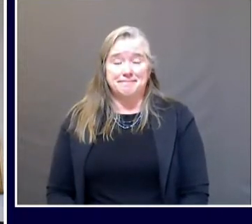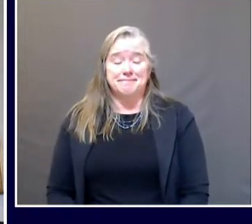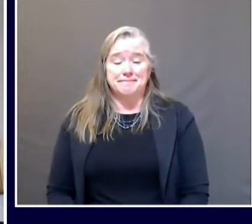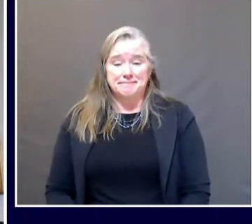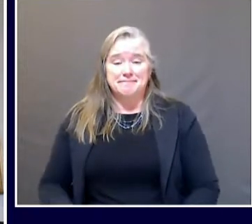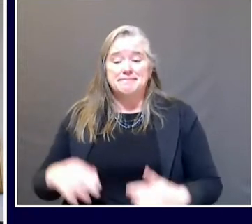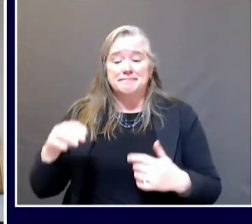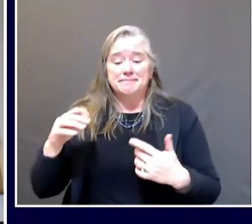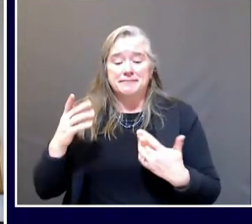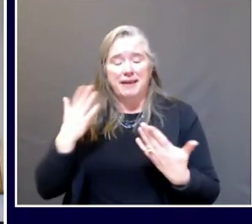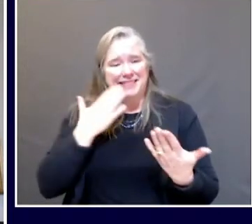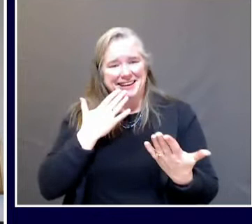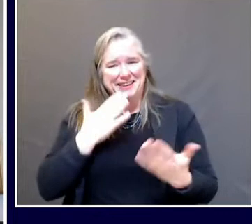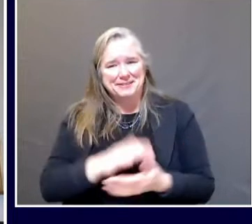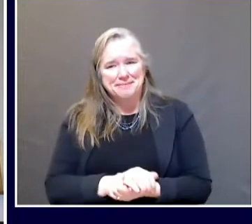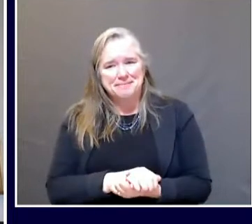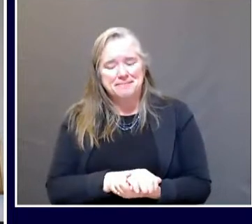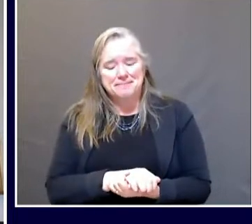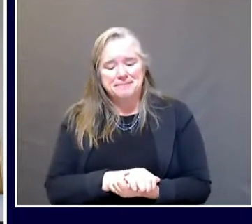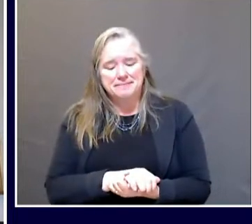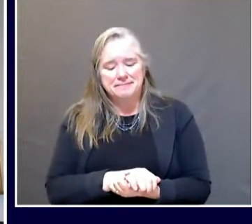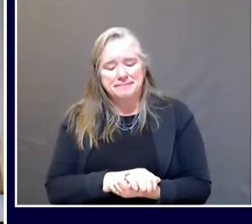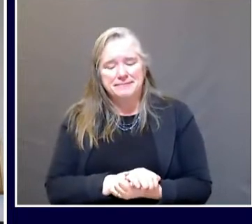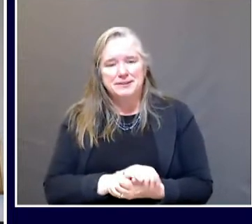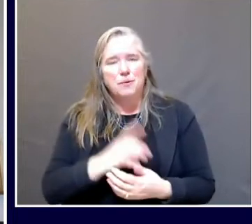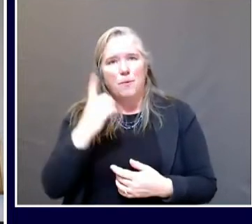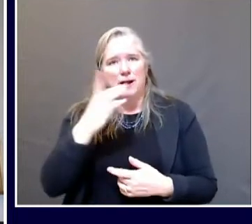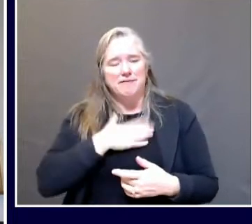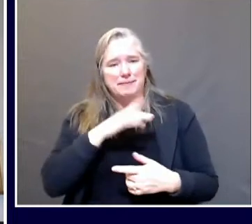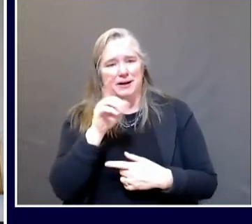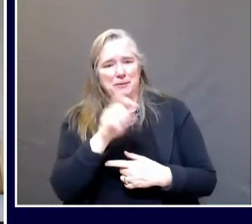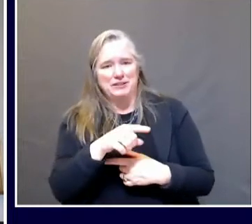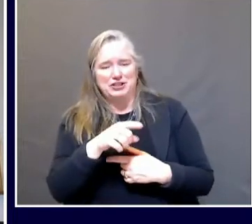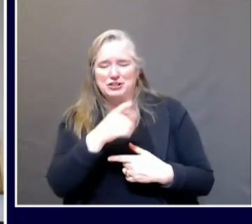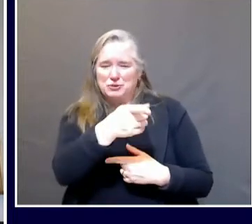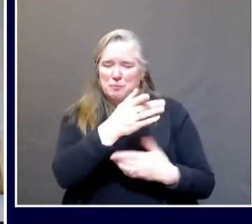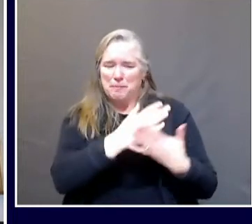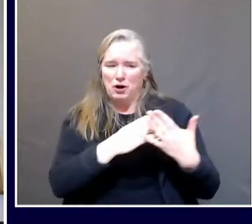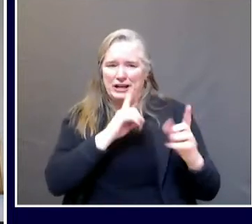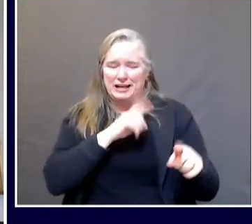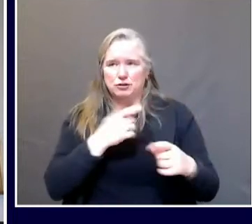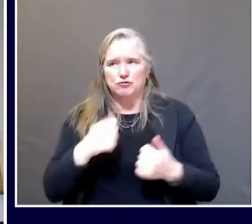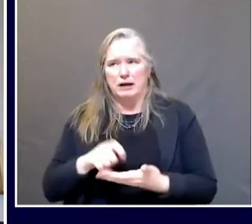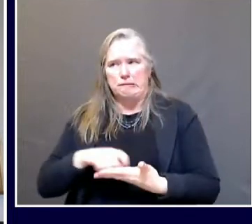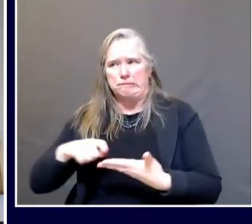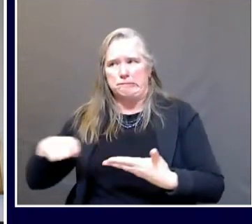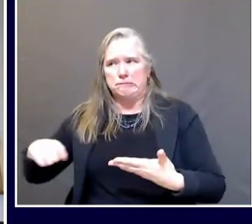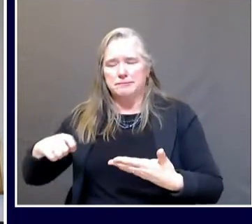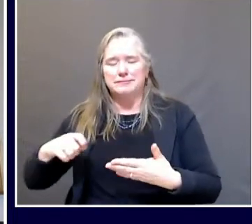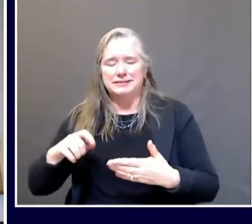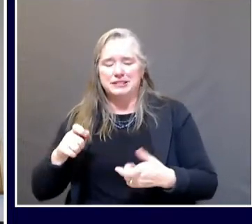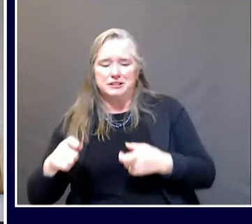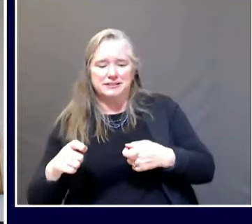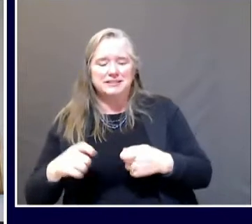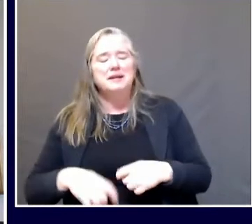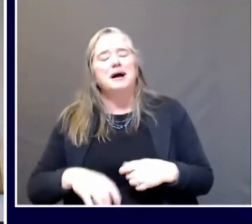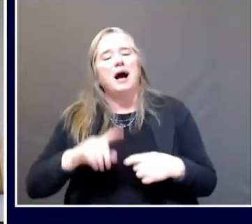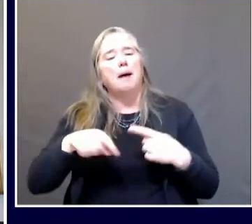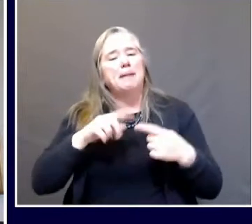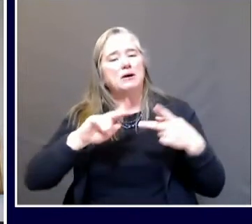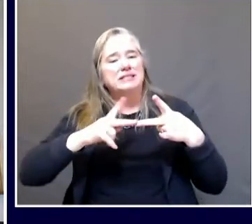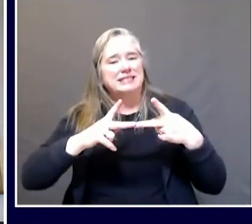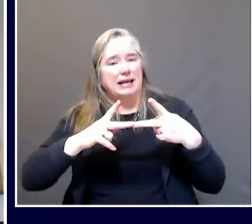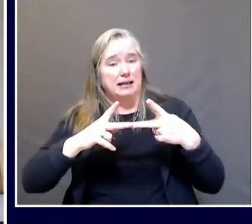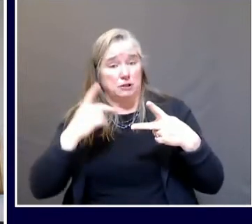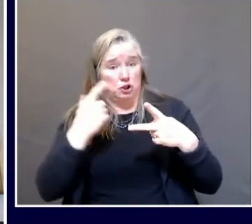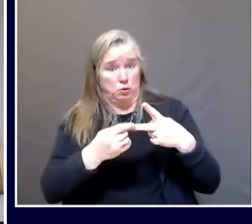Thank you. And I was just sort of rewording one of my questions because I think you partially answered it about the second doses. If it turns